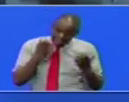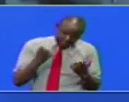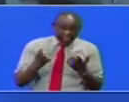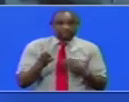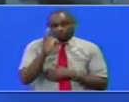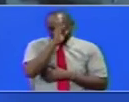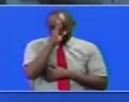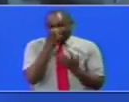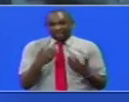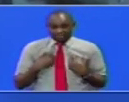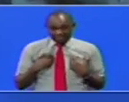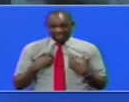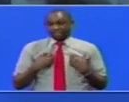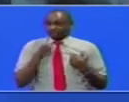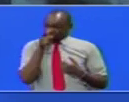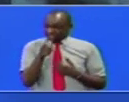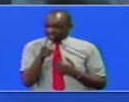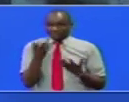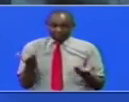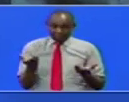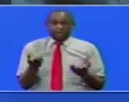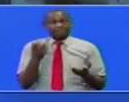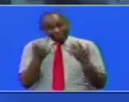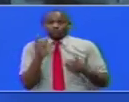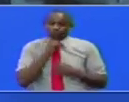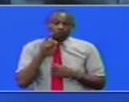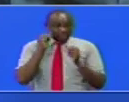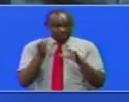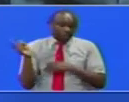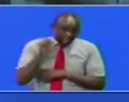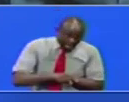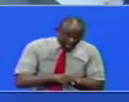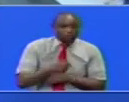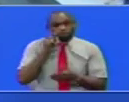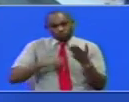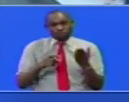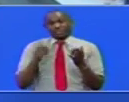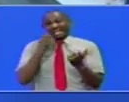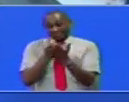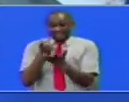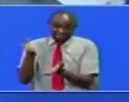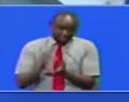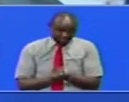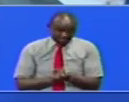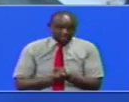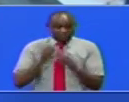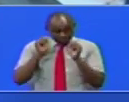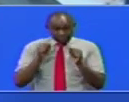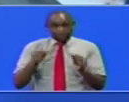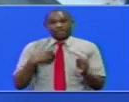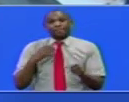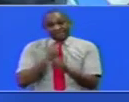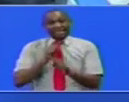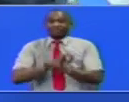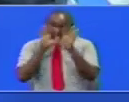not. So it's something that we see whether tomorrow he'll honour the day to come with those documentary evidence that seeks